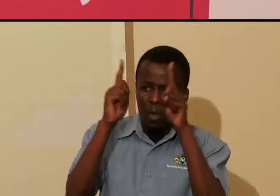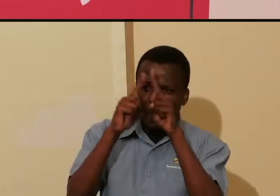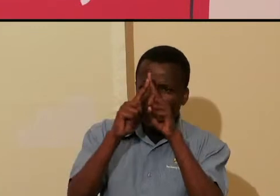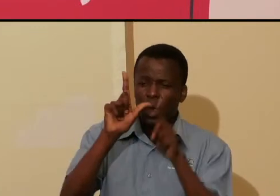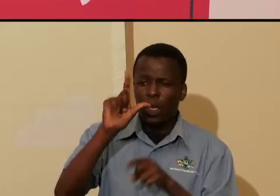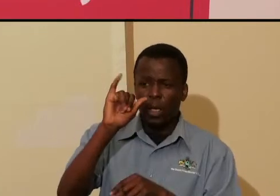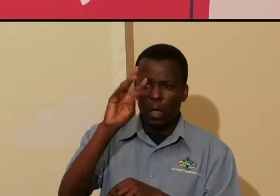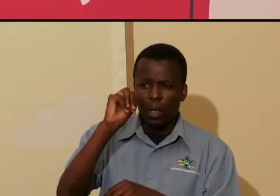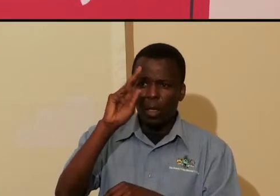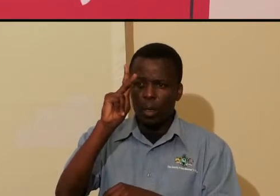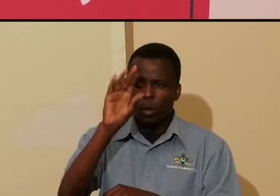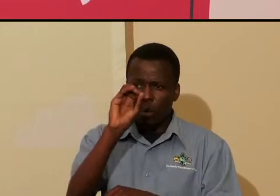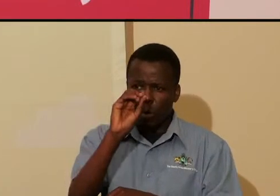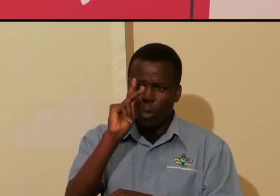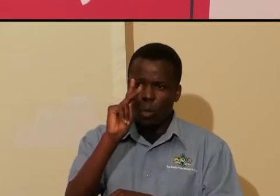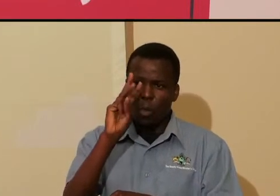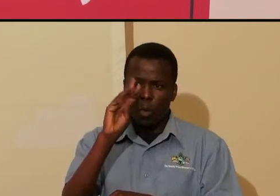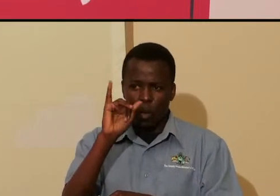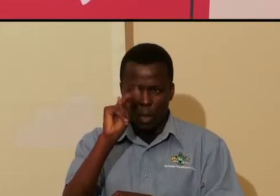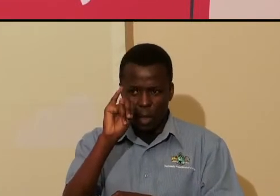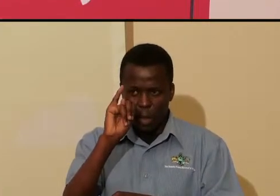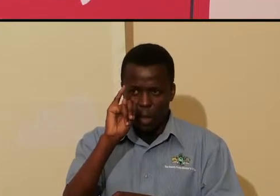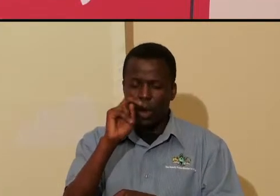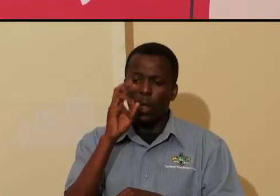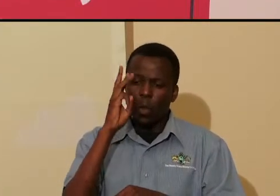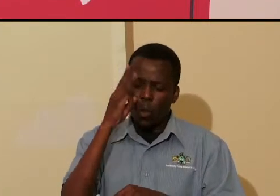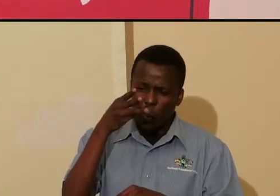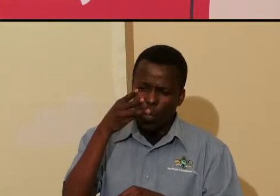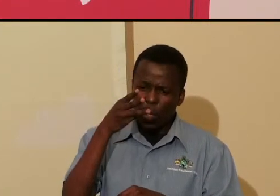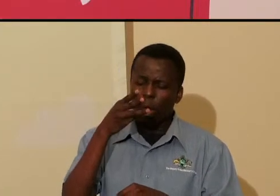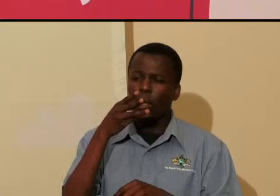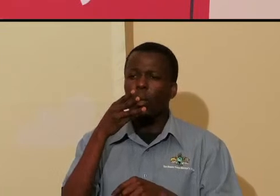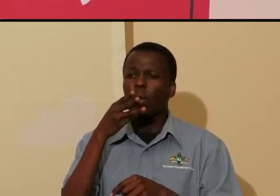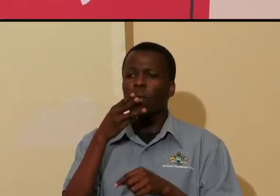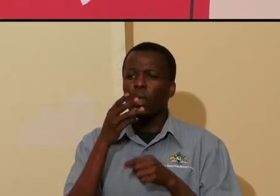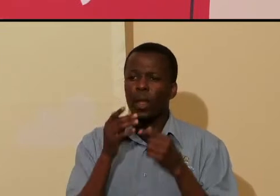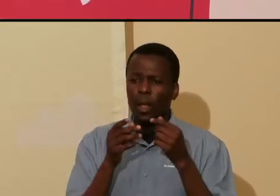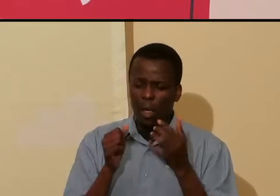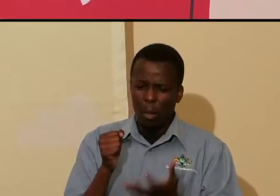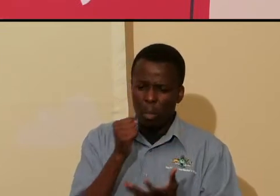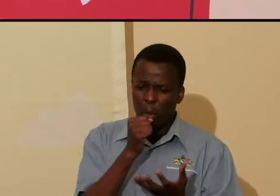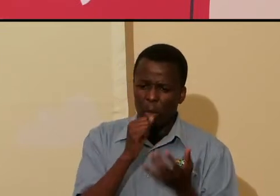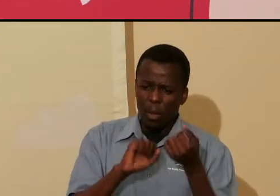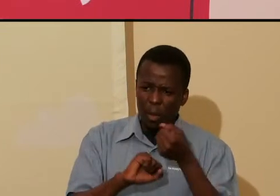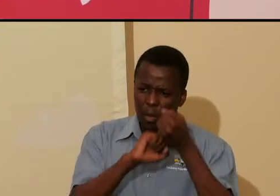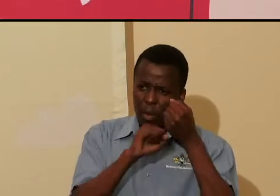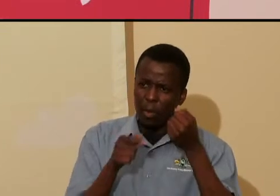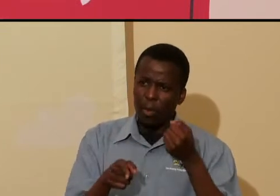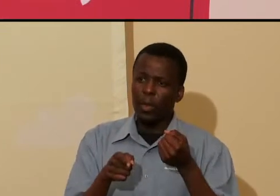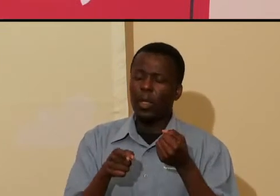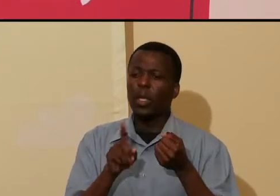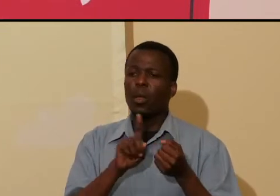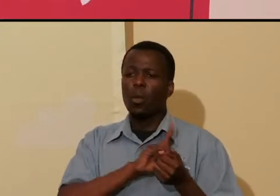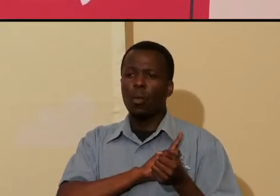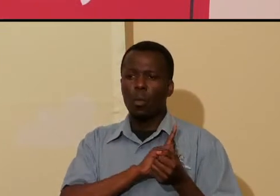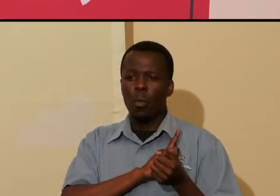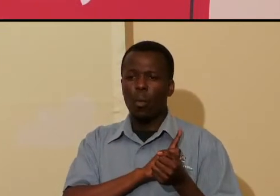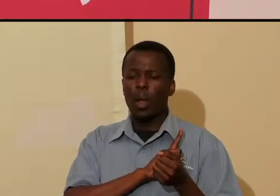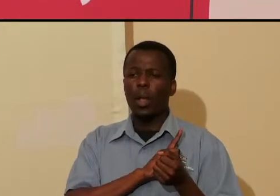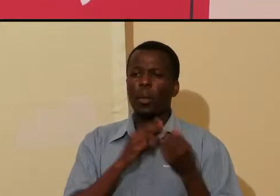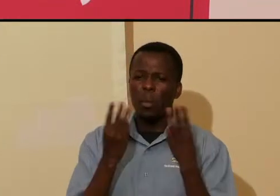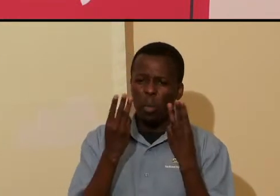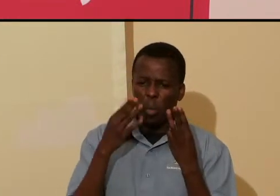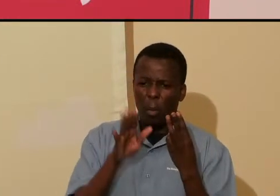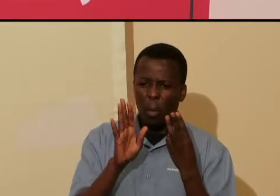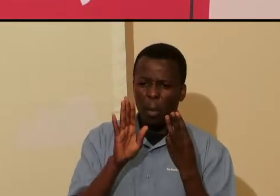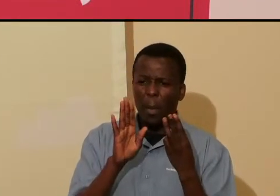part of, we want to actually merge these two initiatives so that, young people take